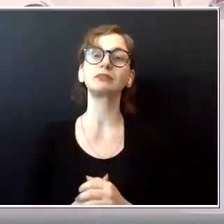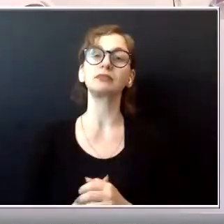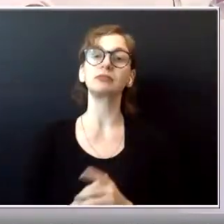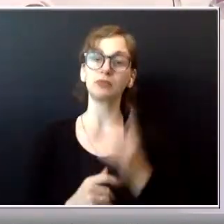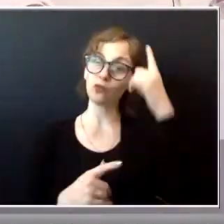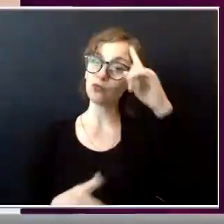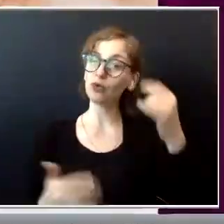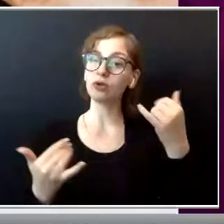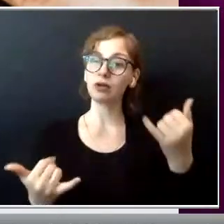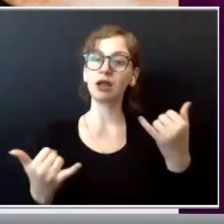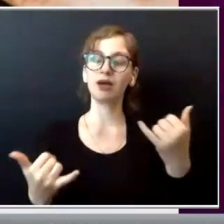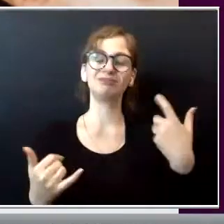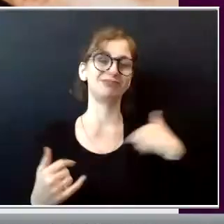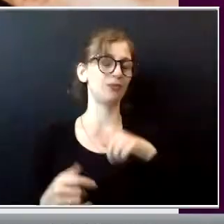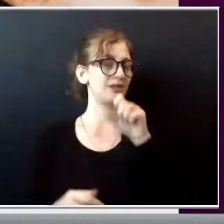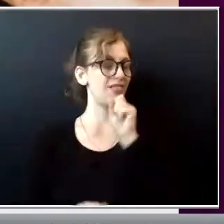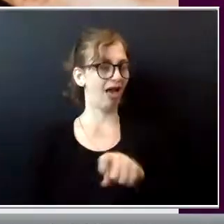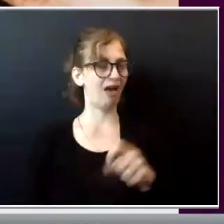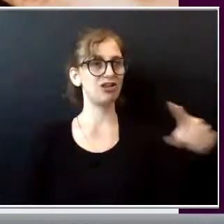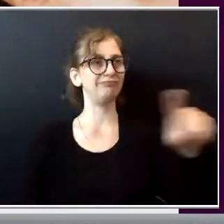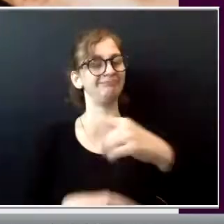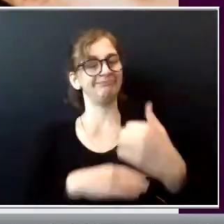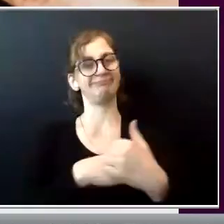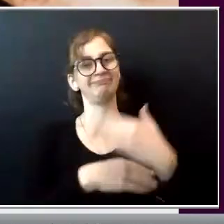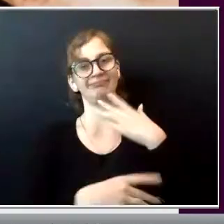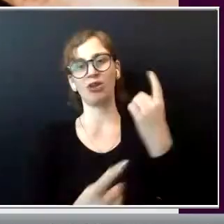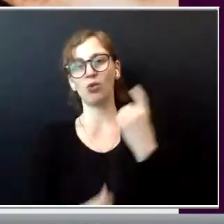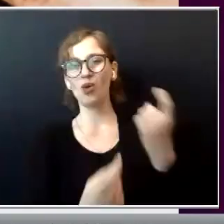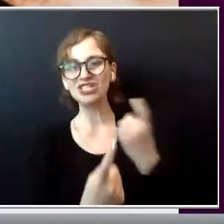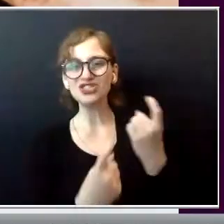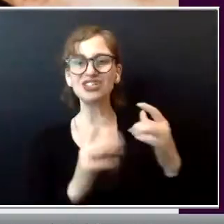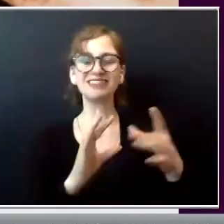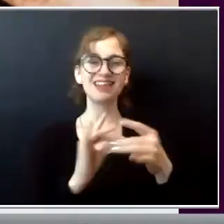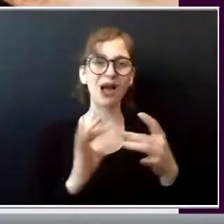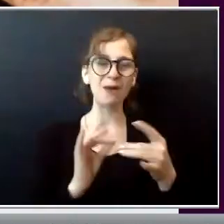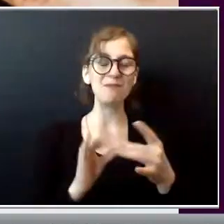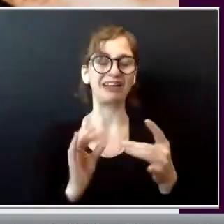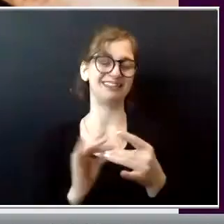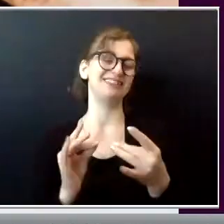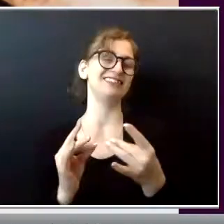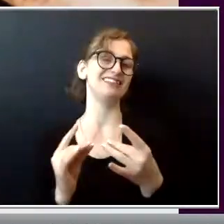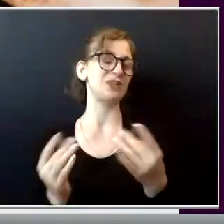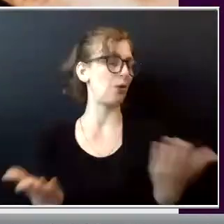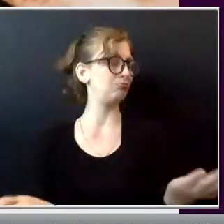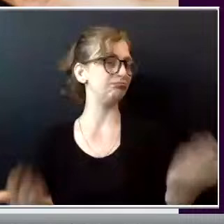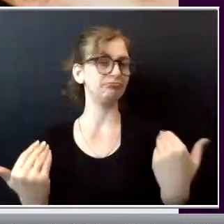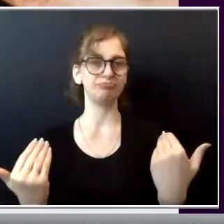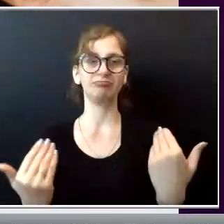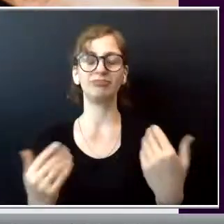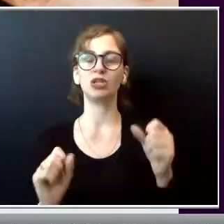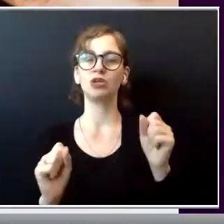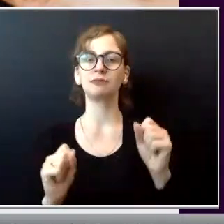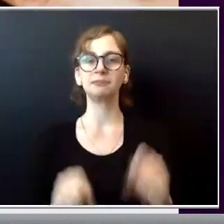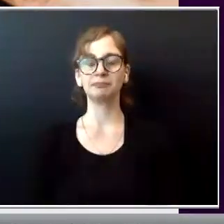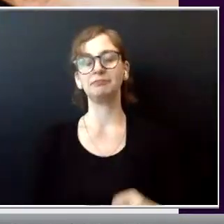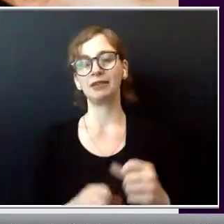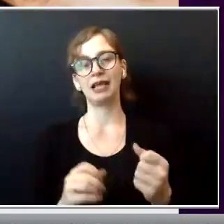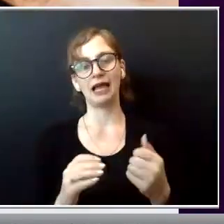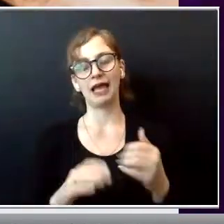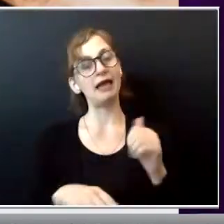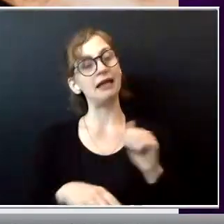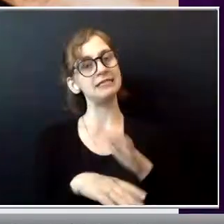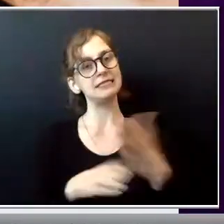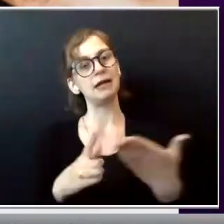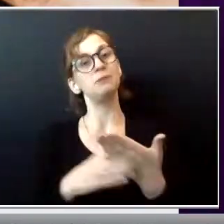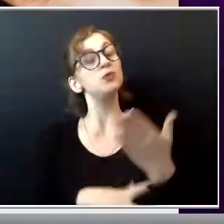when our viewers send us questions and comments. Our doctors love answering those questions. You can connect with us in real time on YouTube, Facebook,